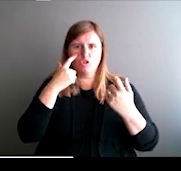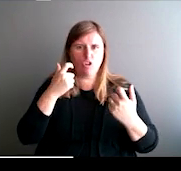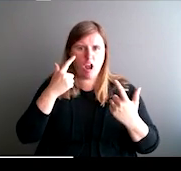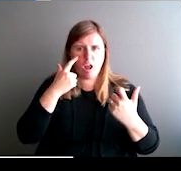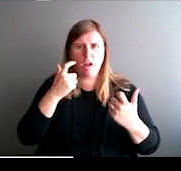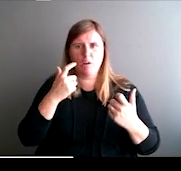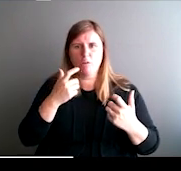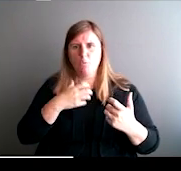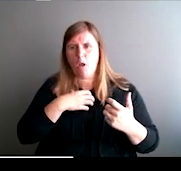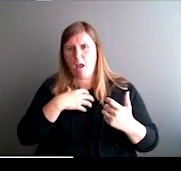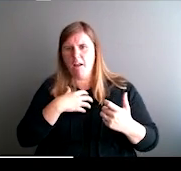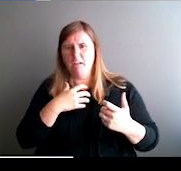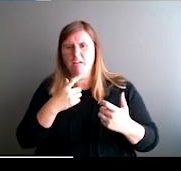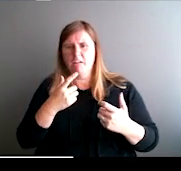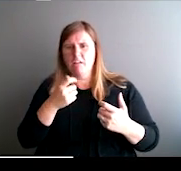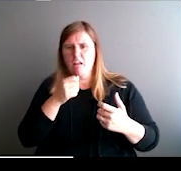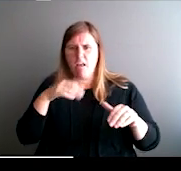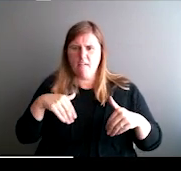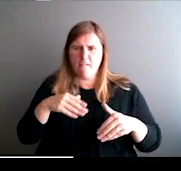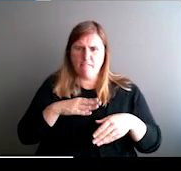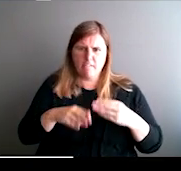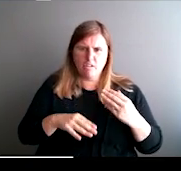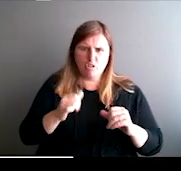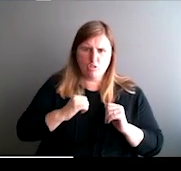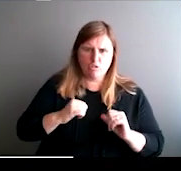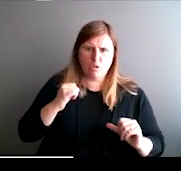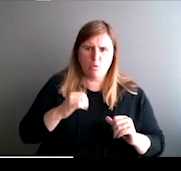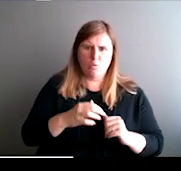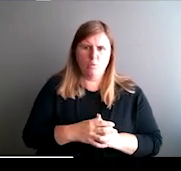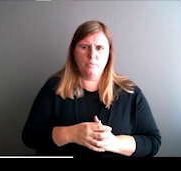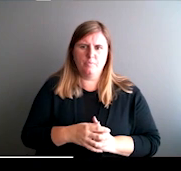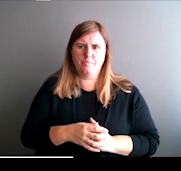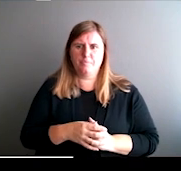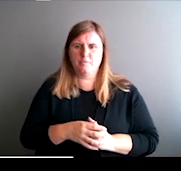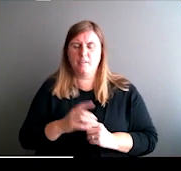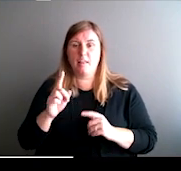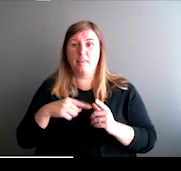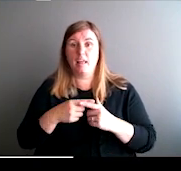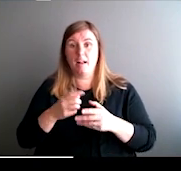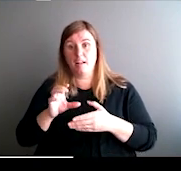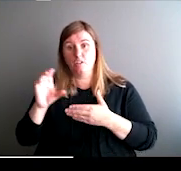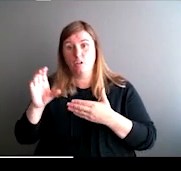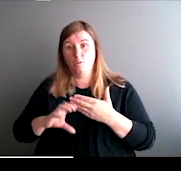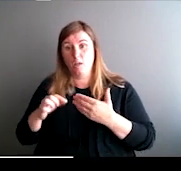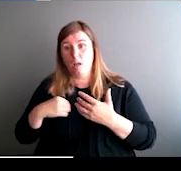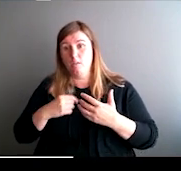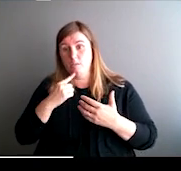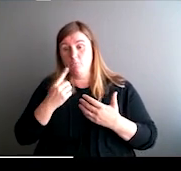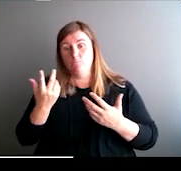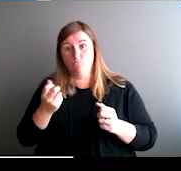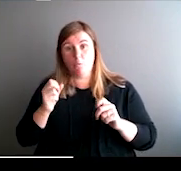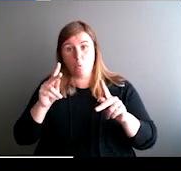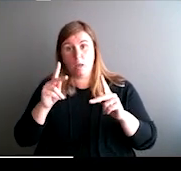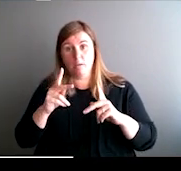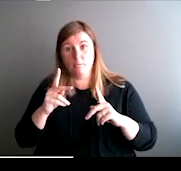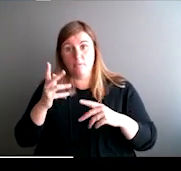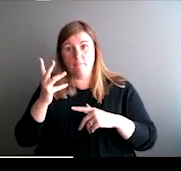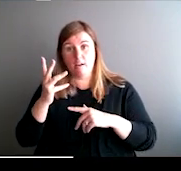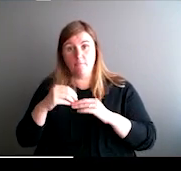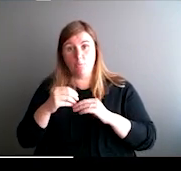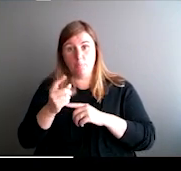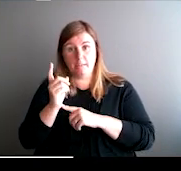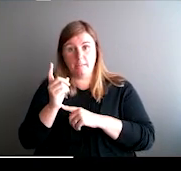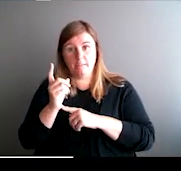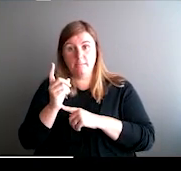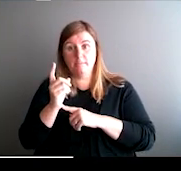crying, whining, saying how she hasn't finished her show and so forth. And then as a consequence, I say, okay, 5 more minutes.